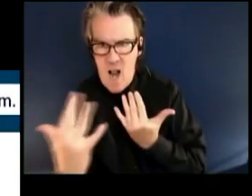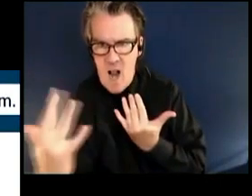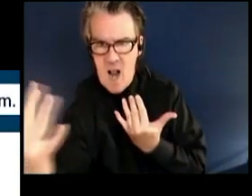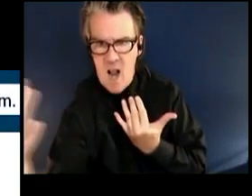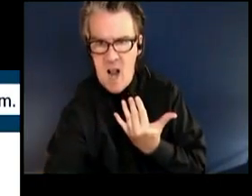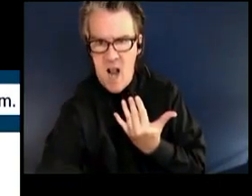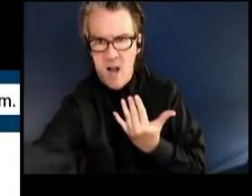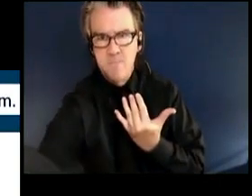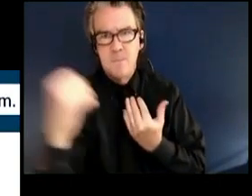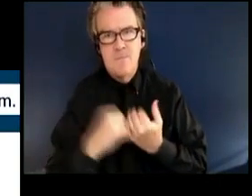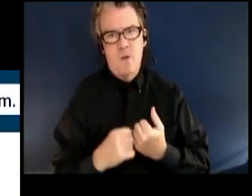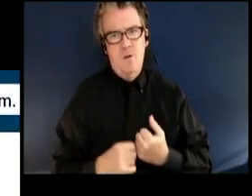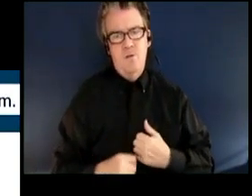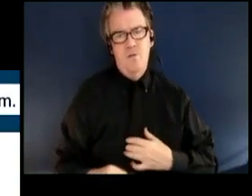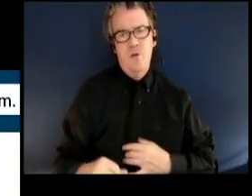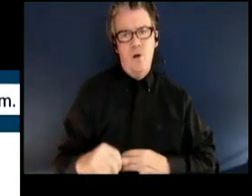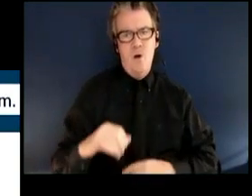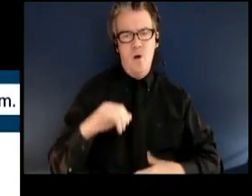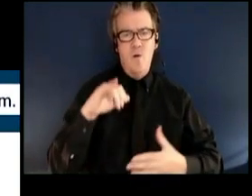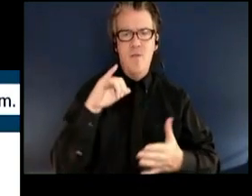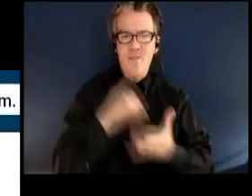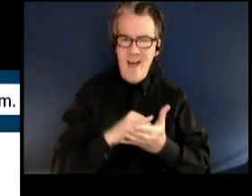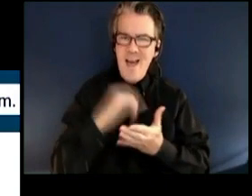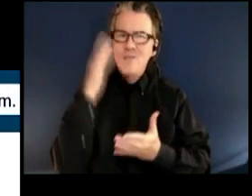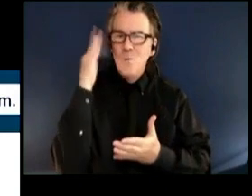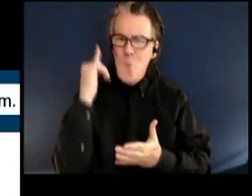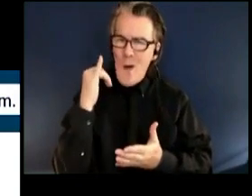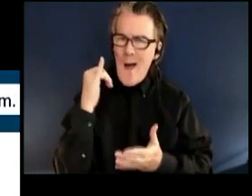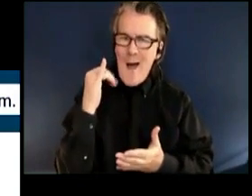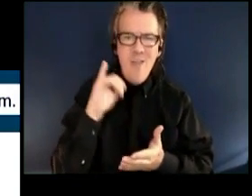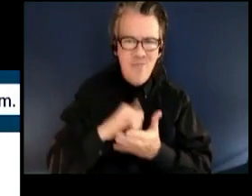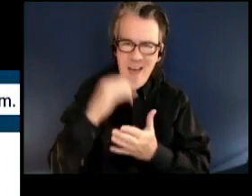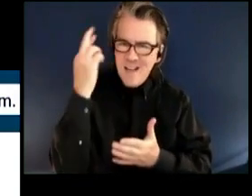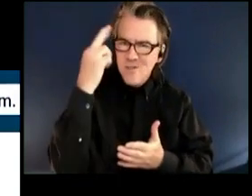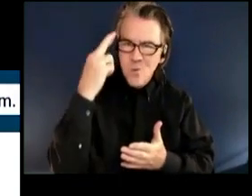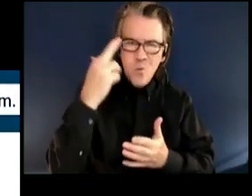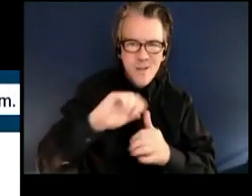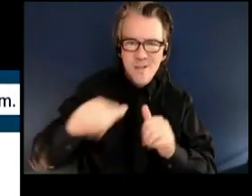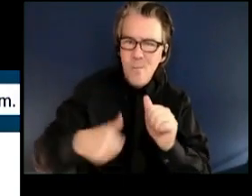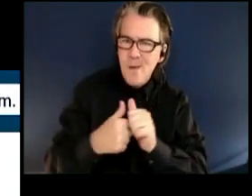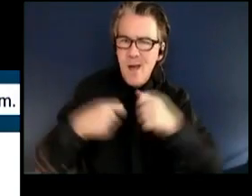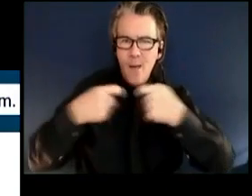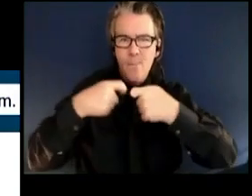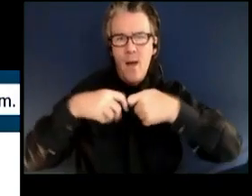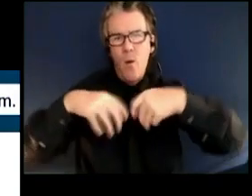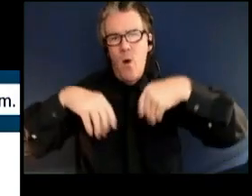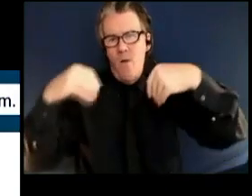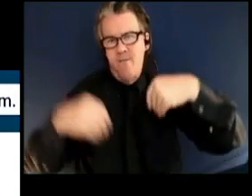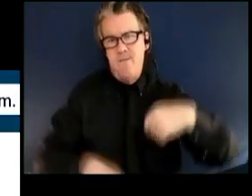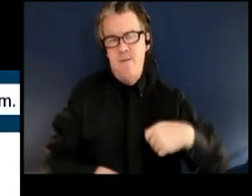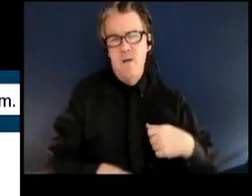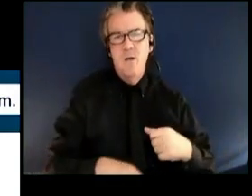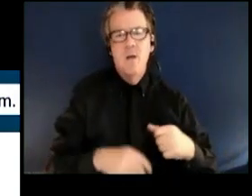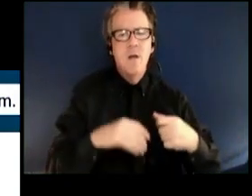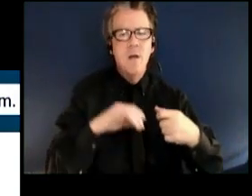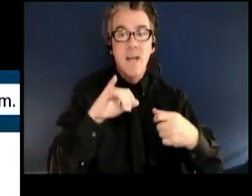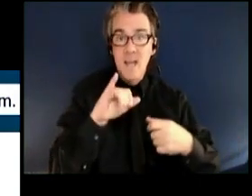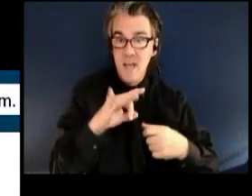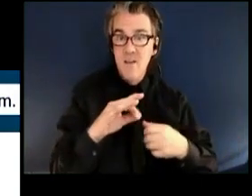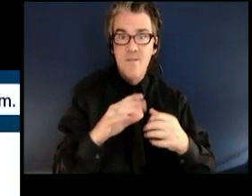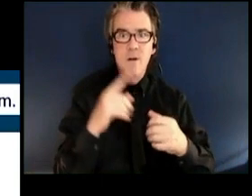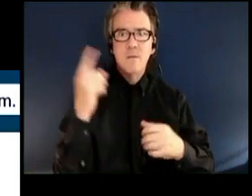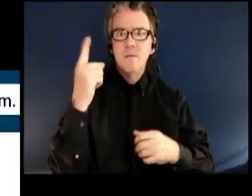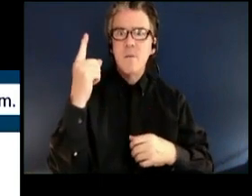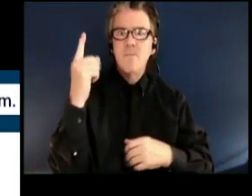Power Shutoff. If we shut the lights off, and we do that in an efficient manner, making these events as small as we